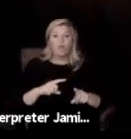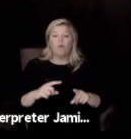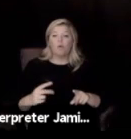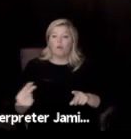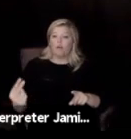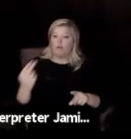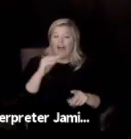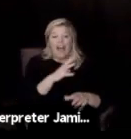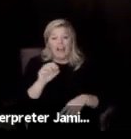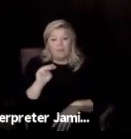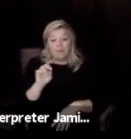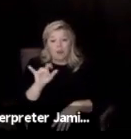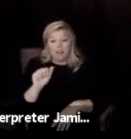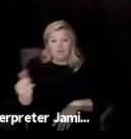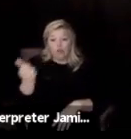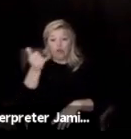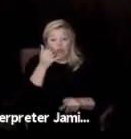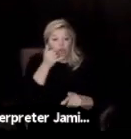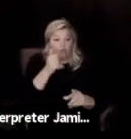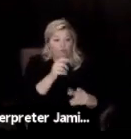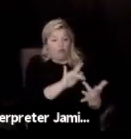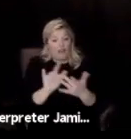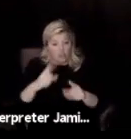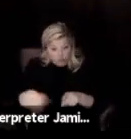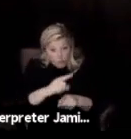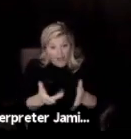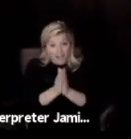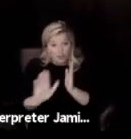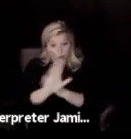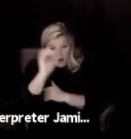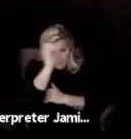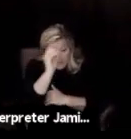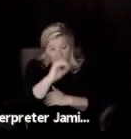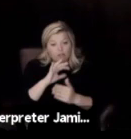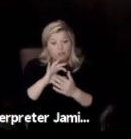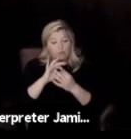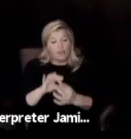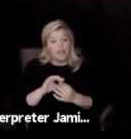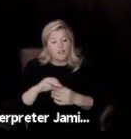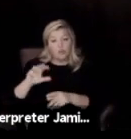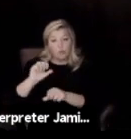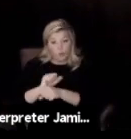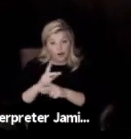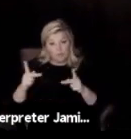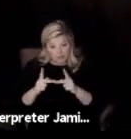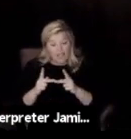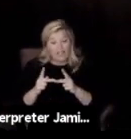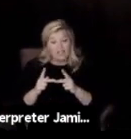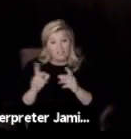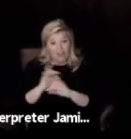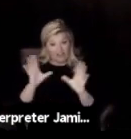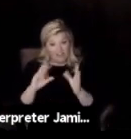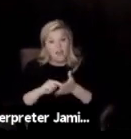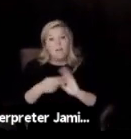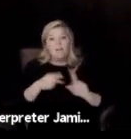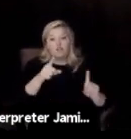is calling you and asking your opinion about different things pertaining to the workplace, you are now beginning your